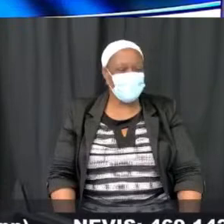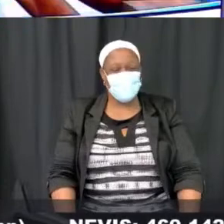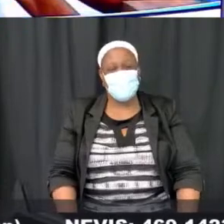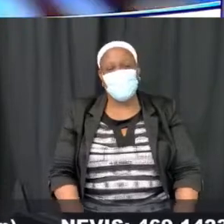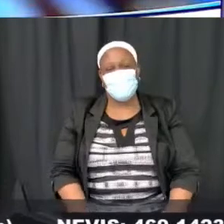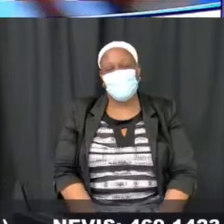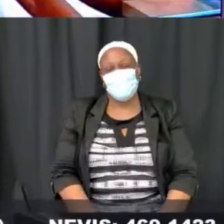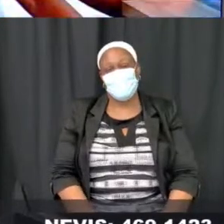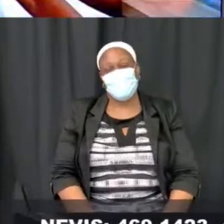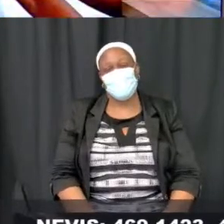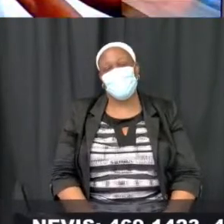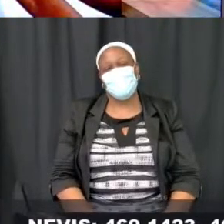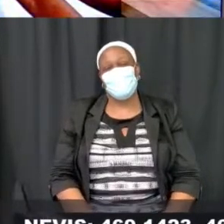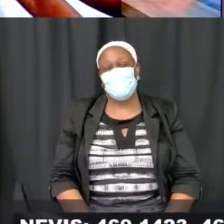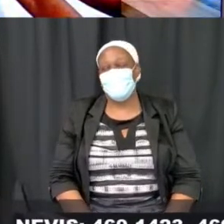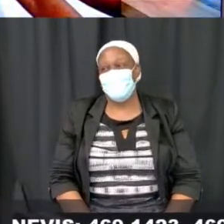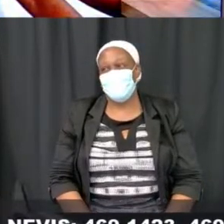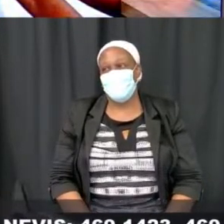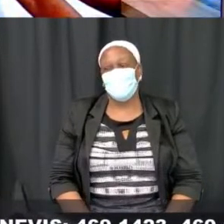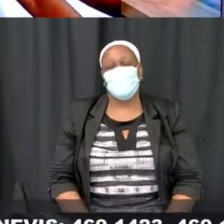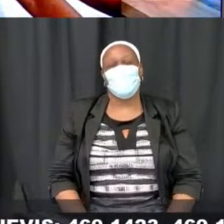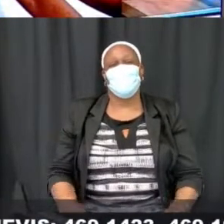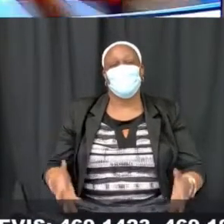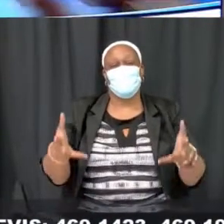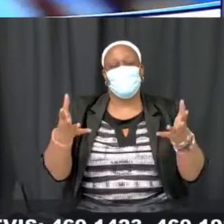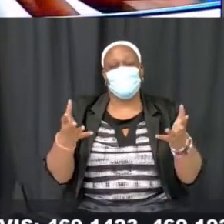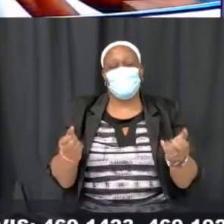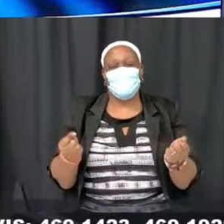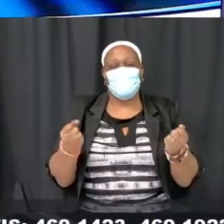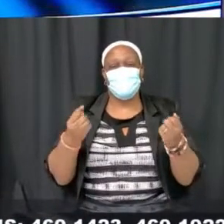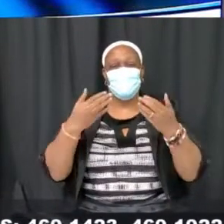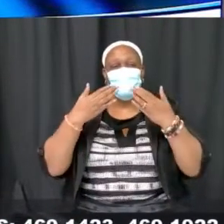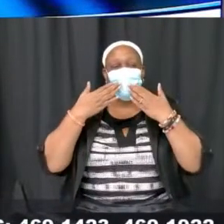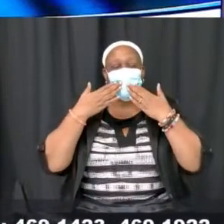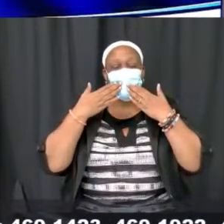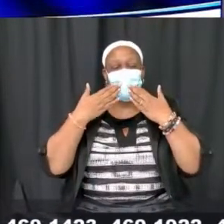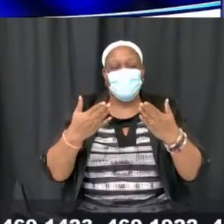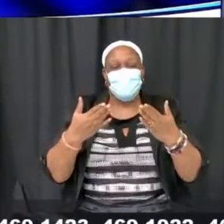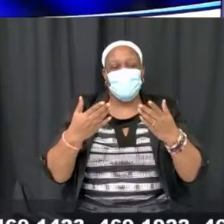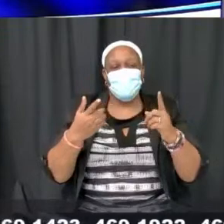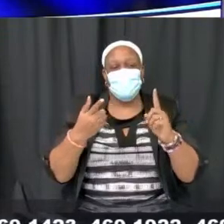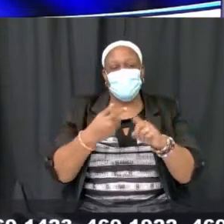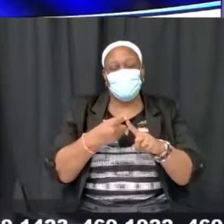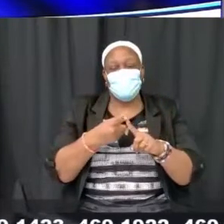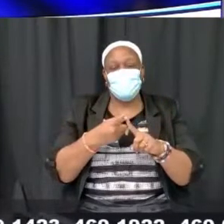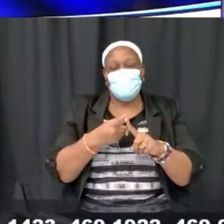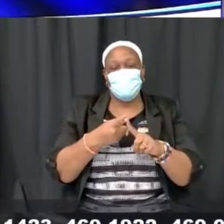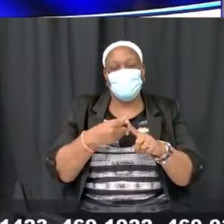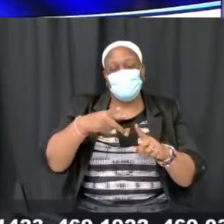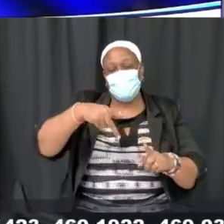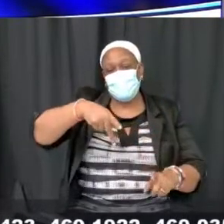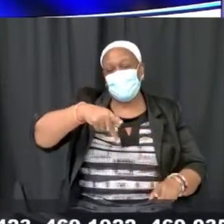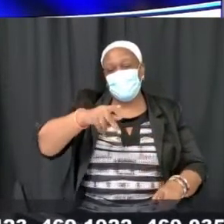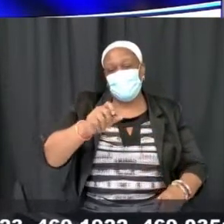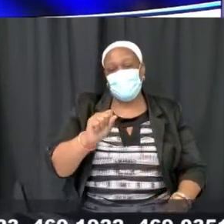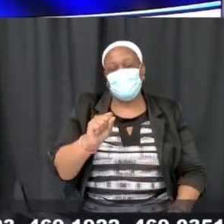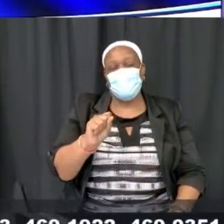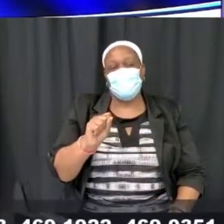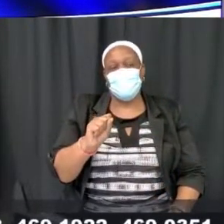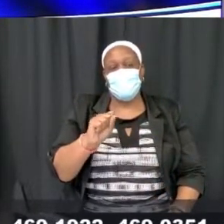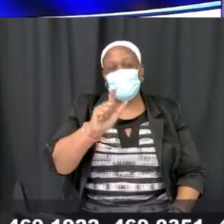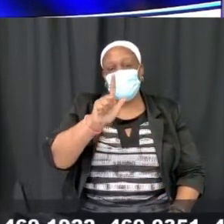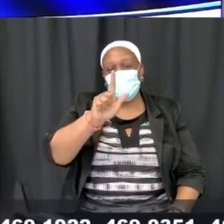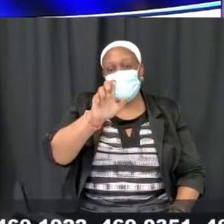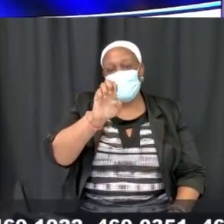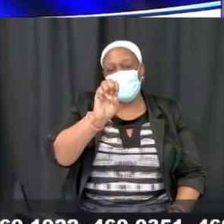I would like to express heartfelt thanks to P.S. Janelle Lewis Tafari and her